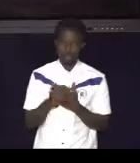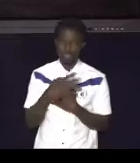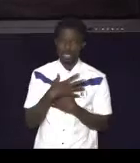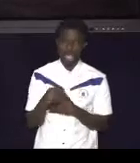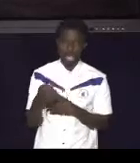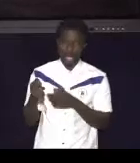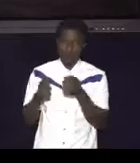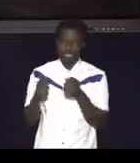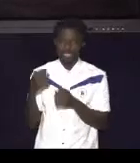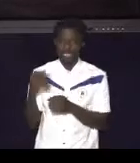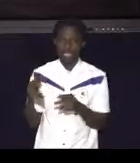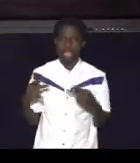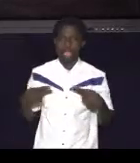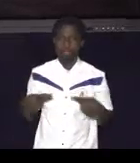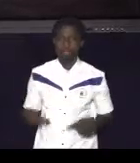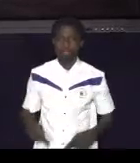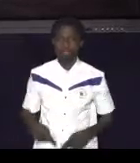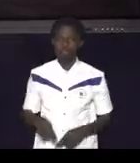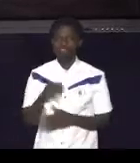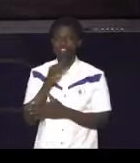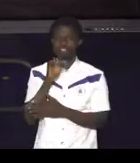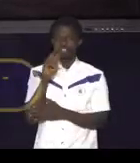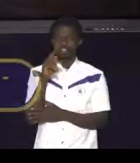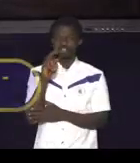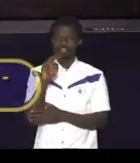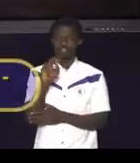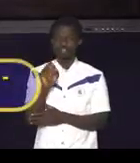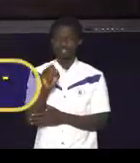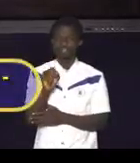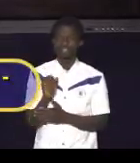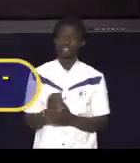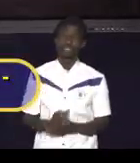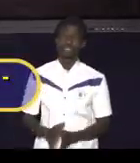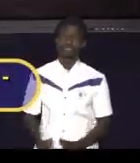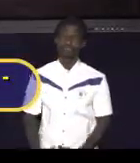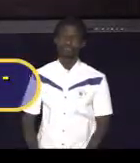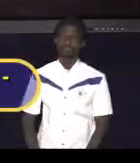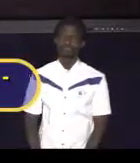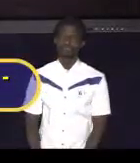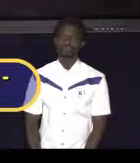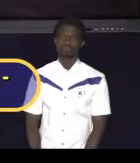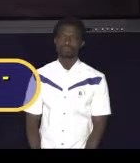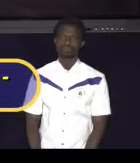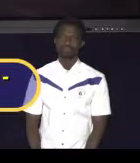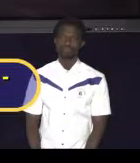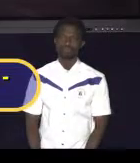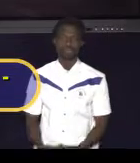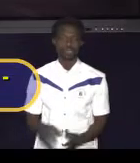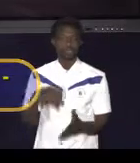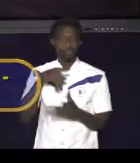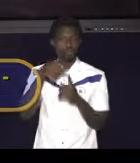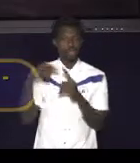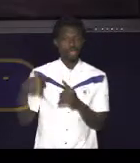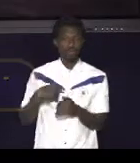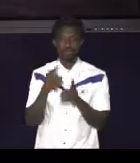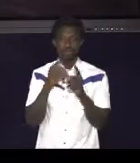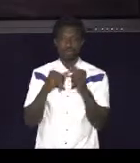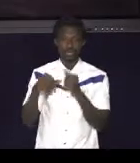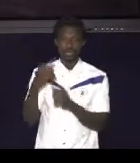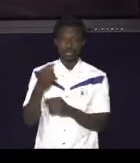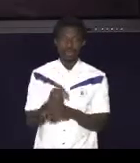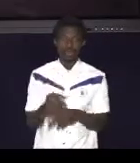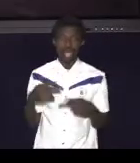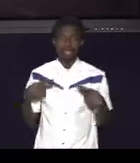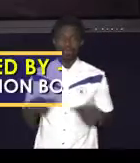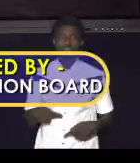fitness. Factors responsible for development and maintenance of physical fitness. Now, when we talk about